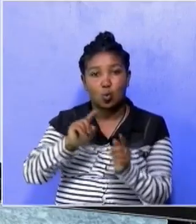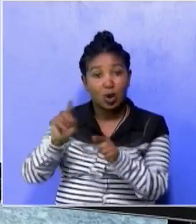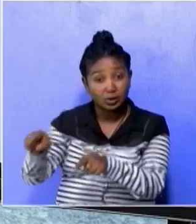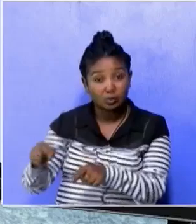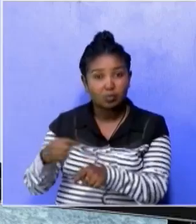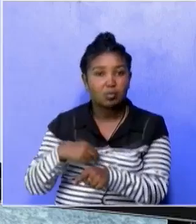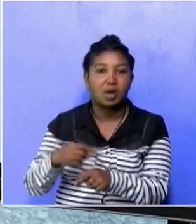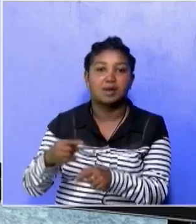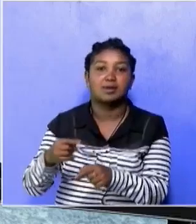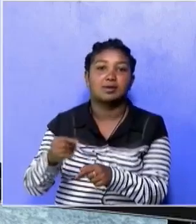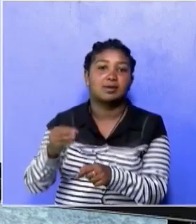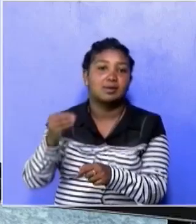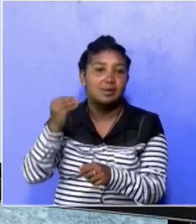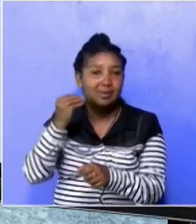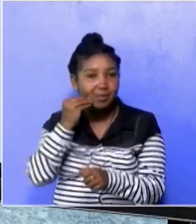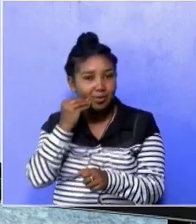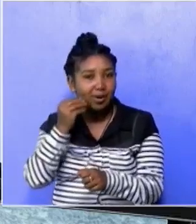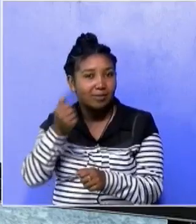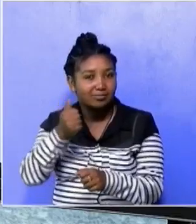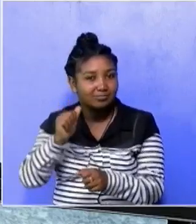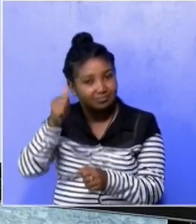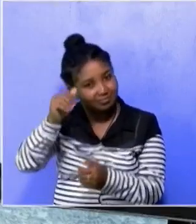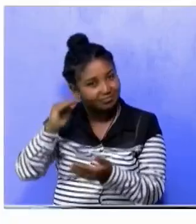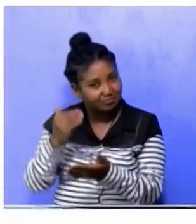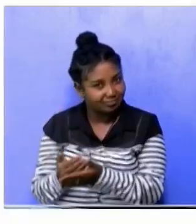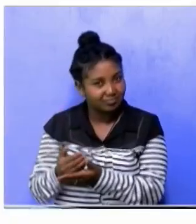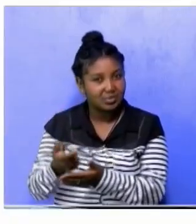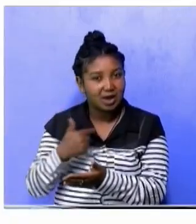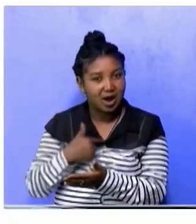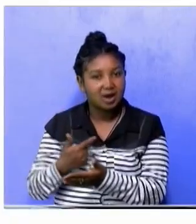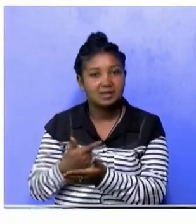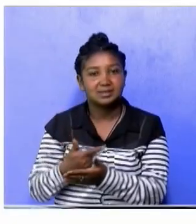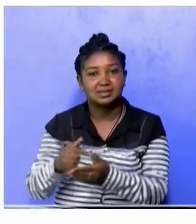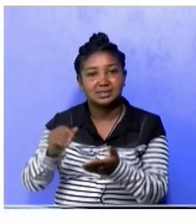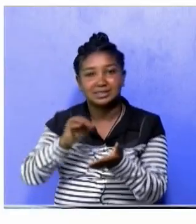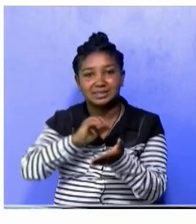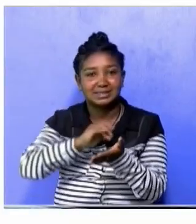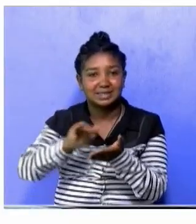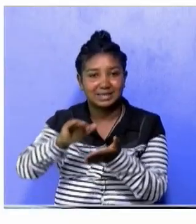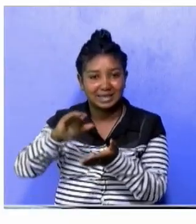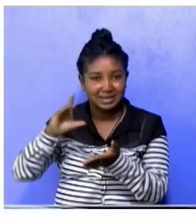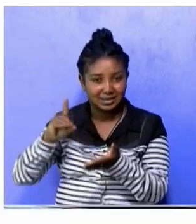cousin's home or house, or I studied